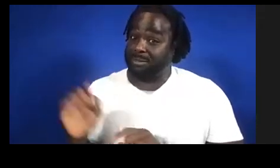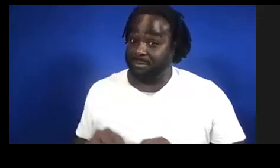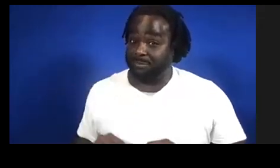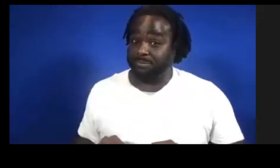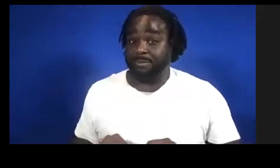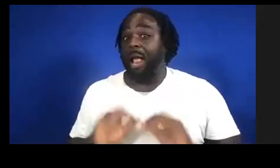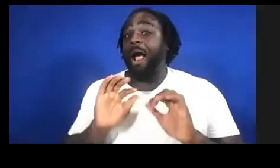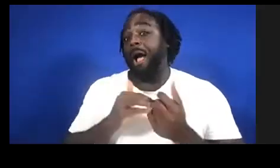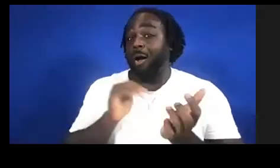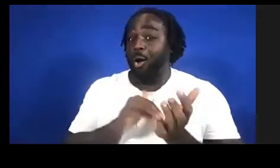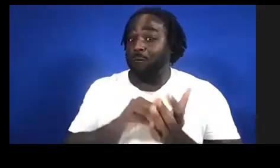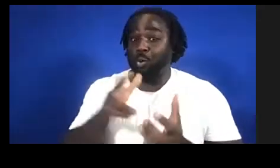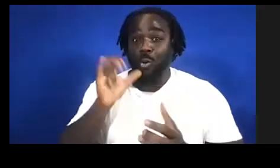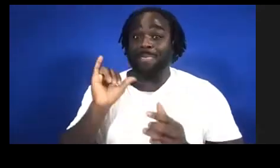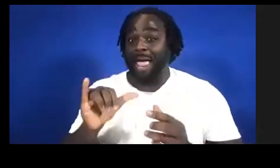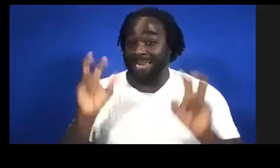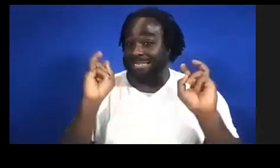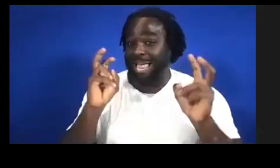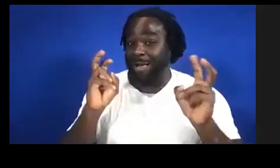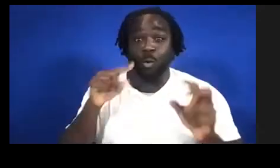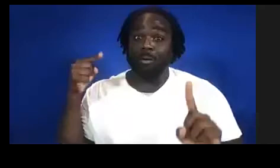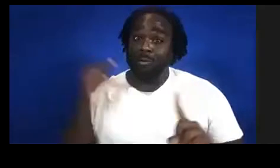Dr. Jonathan Webb.